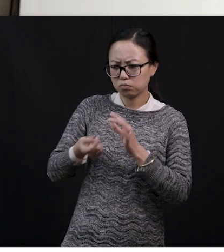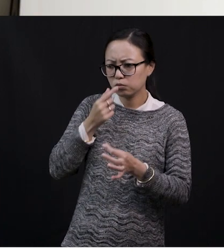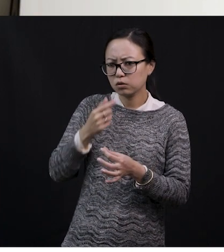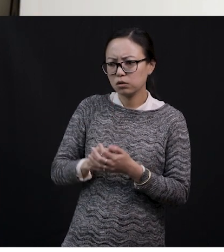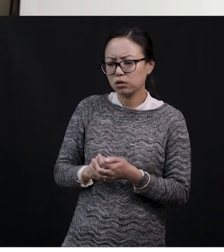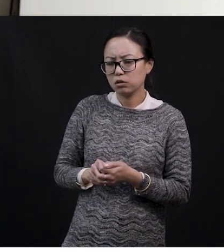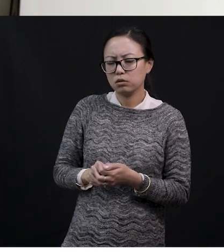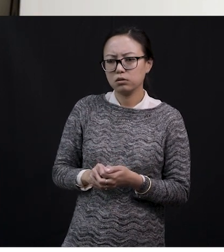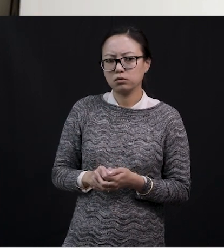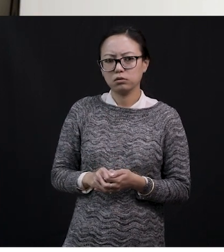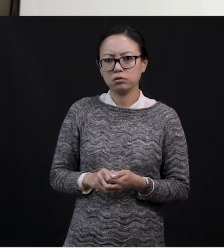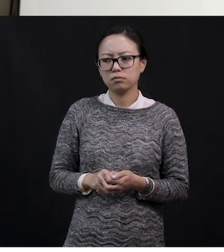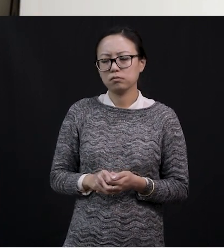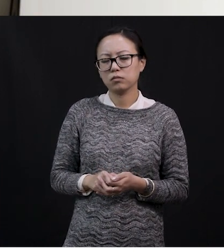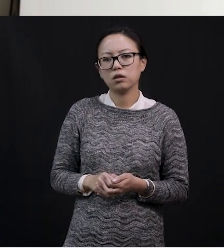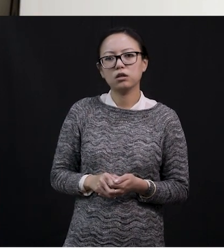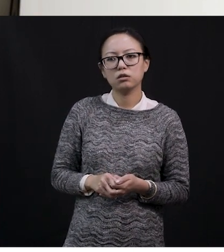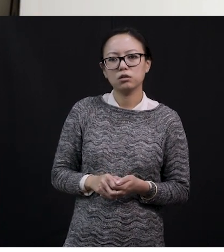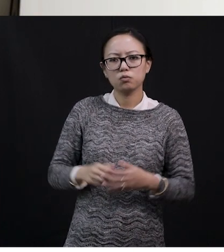confused? And he looked very concerned.